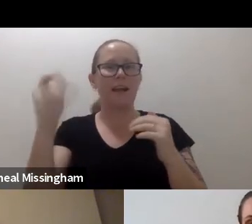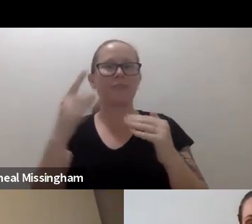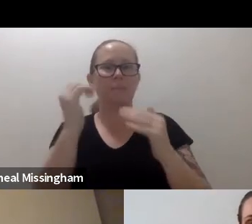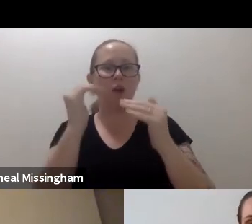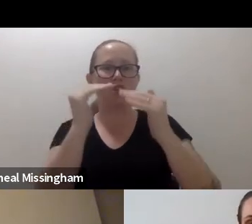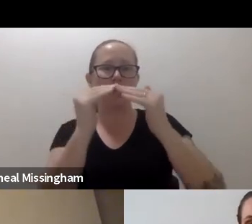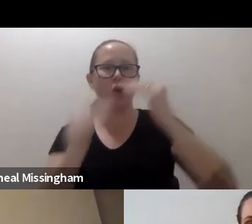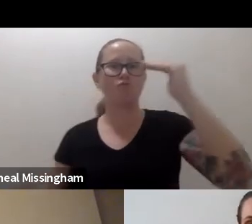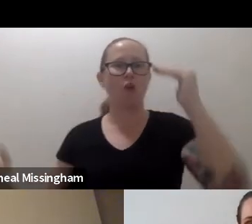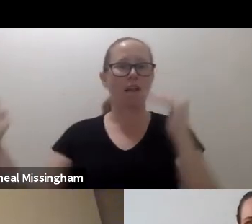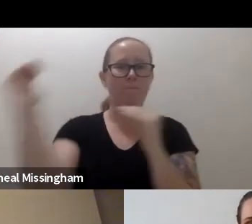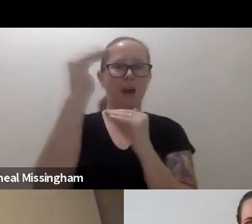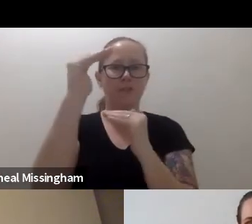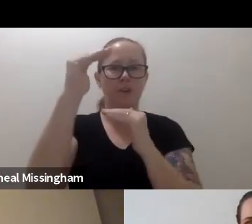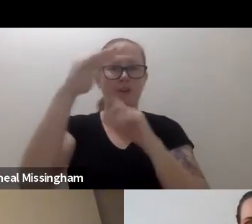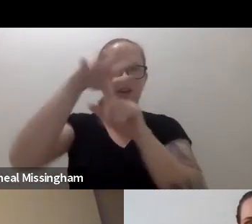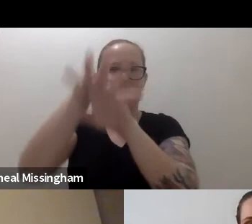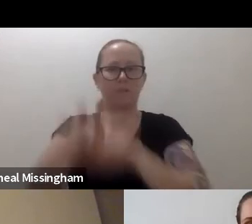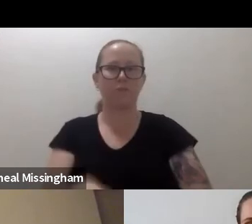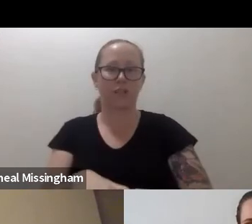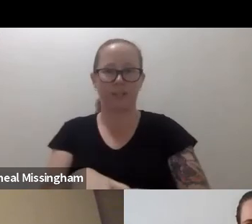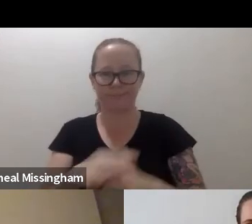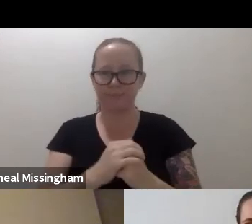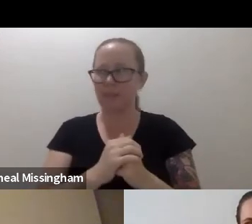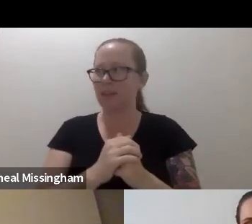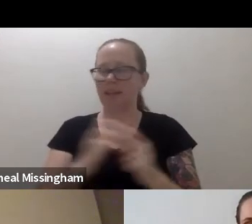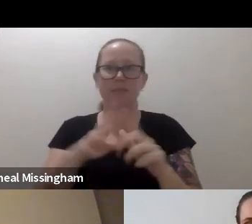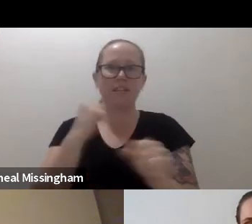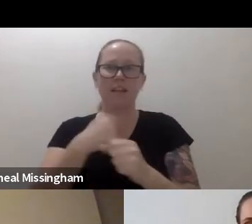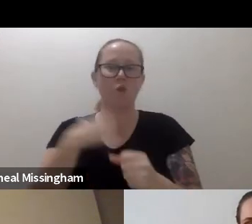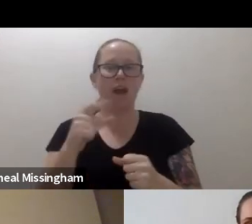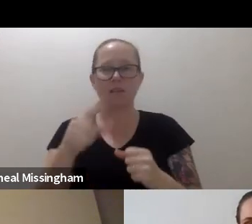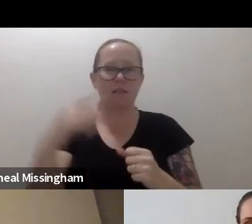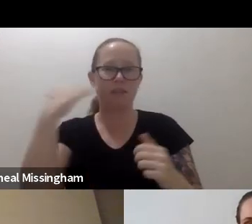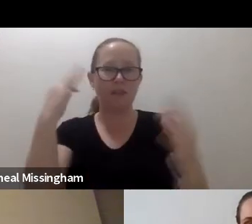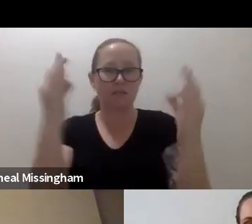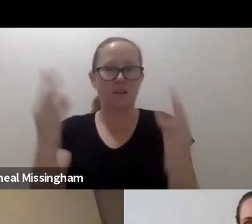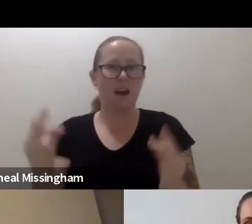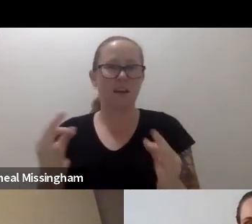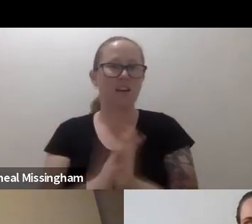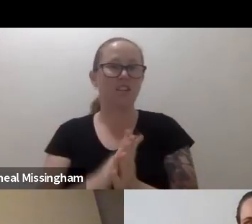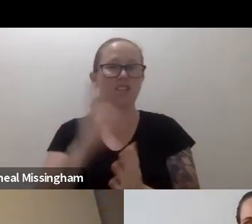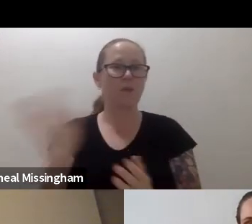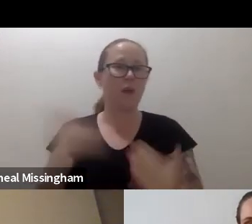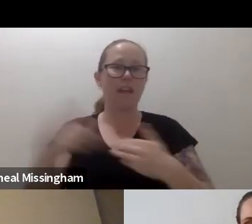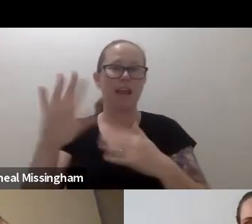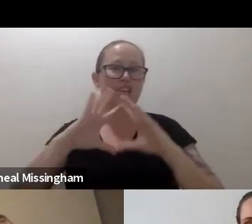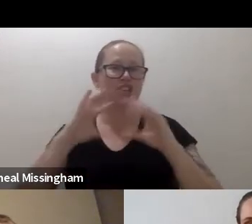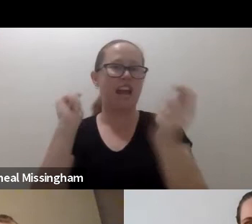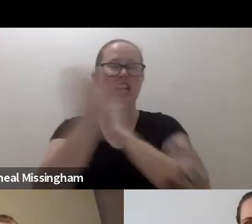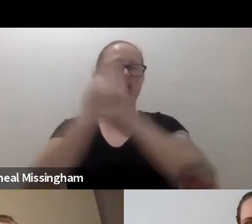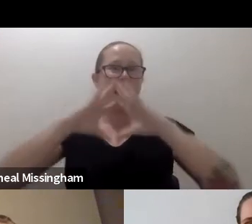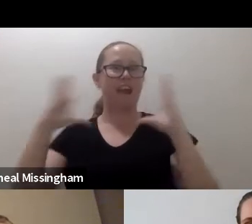and they have the power to go right above you and compress you. Like, for example, I had to go down to Donna. She went